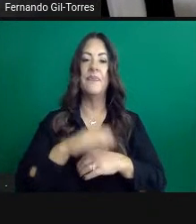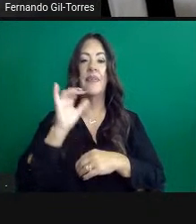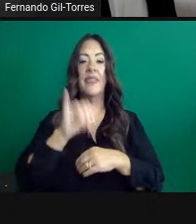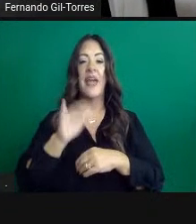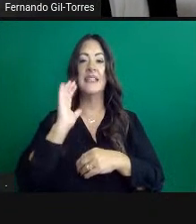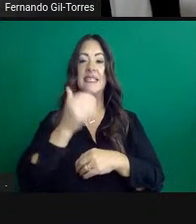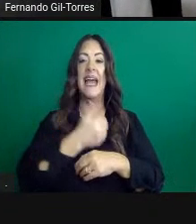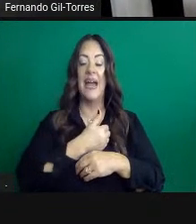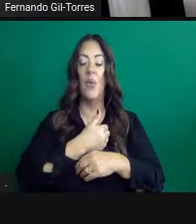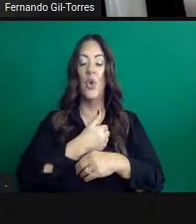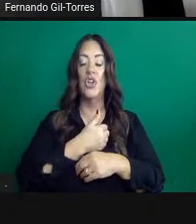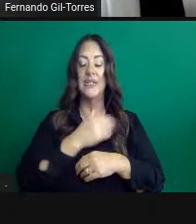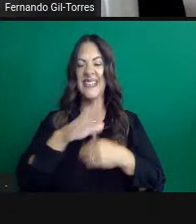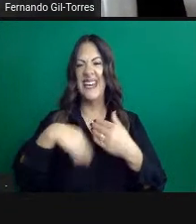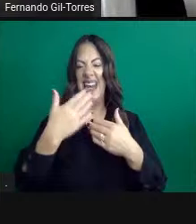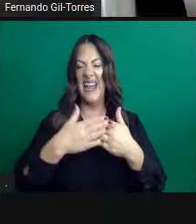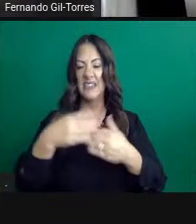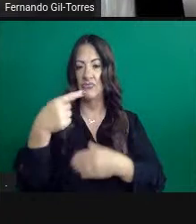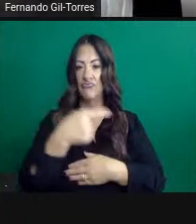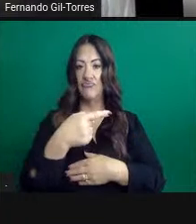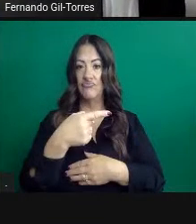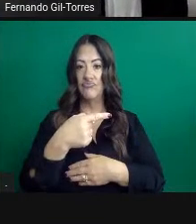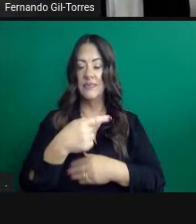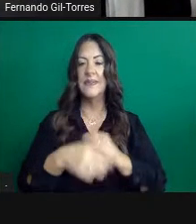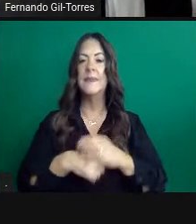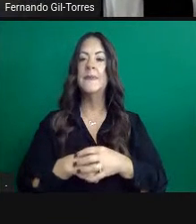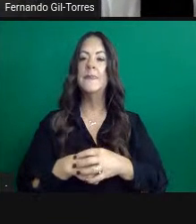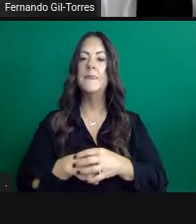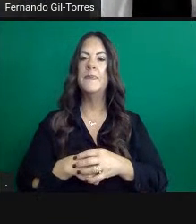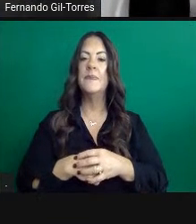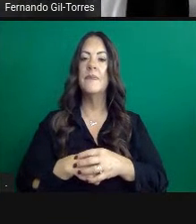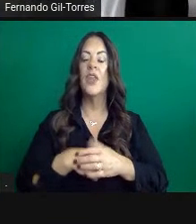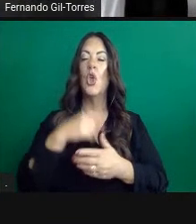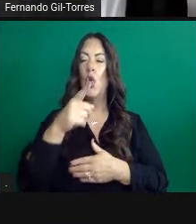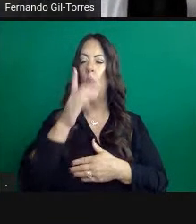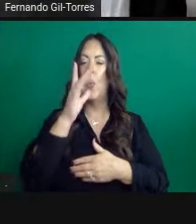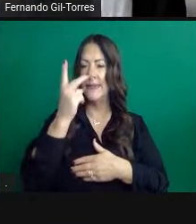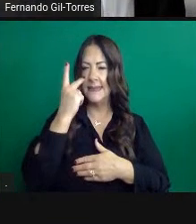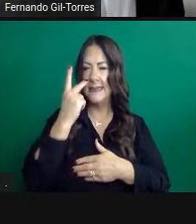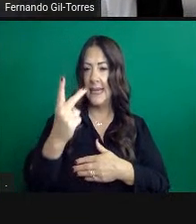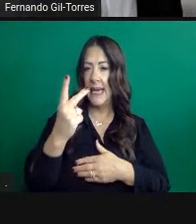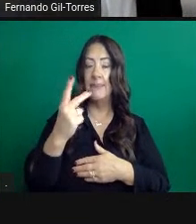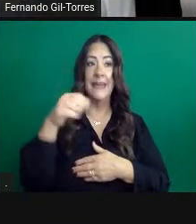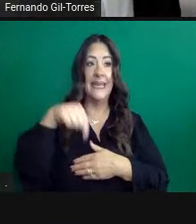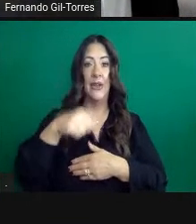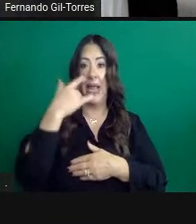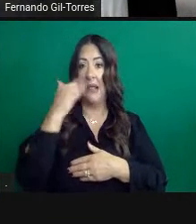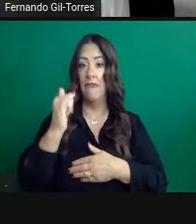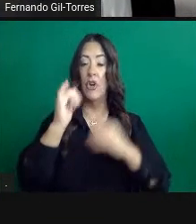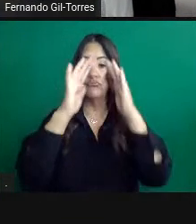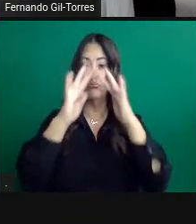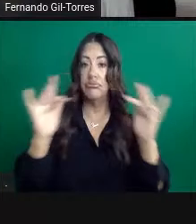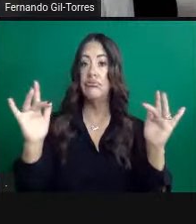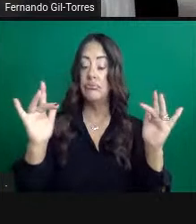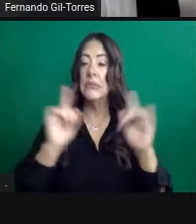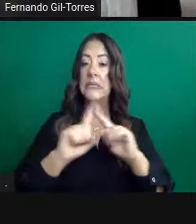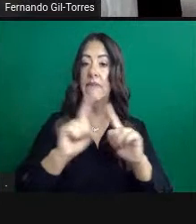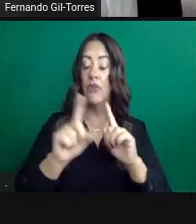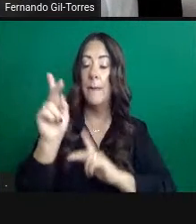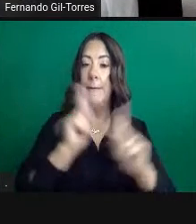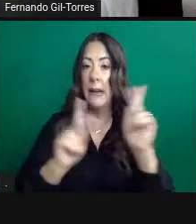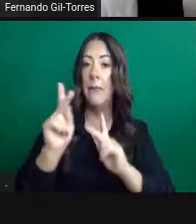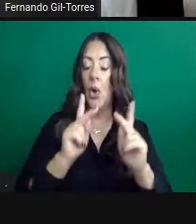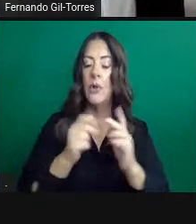the next chart, please, is that we're also a very diverse population. And that, in fact, is